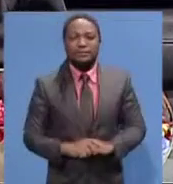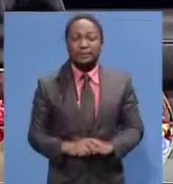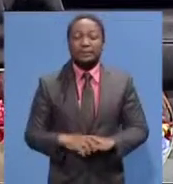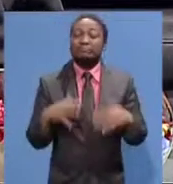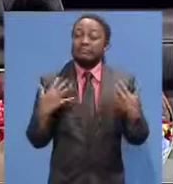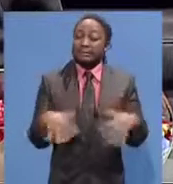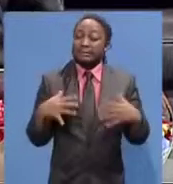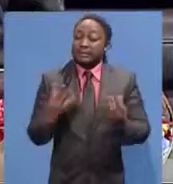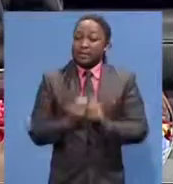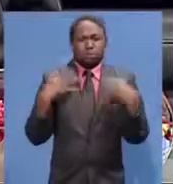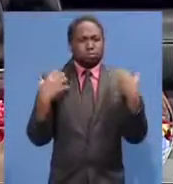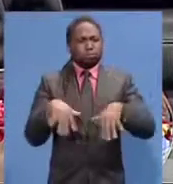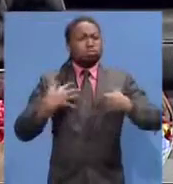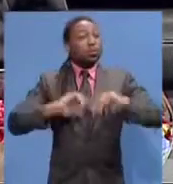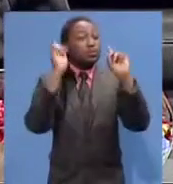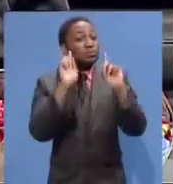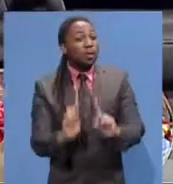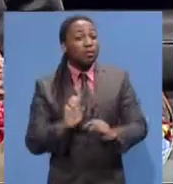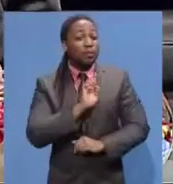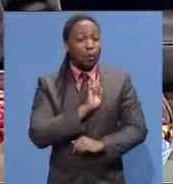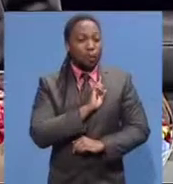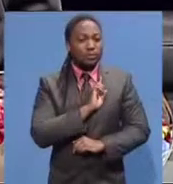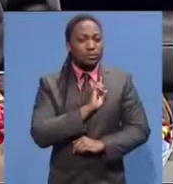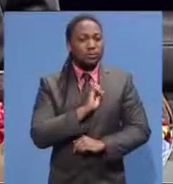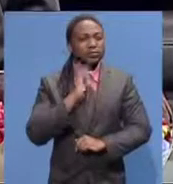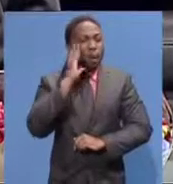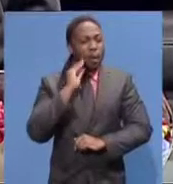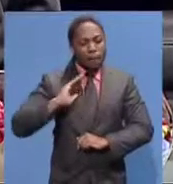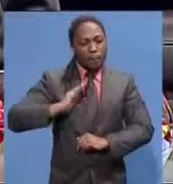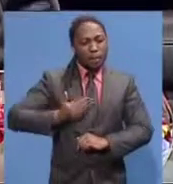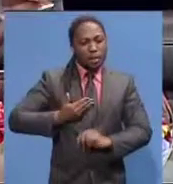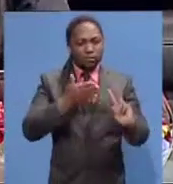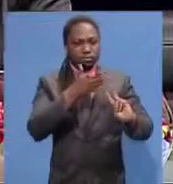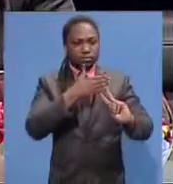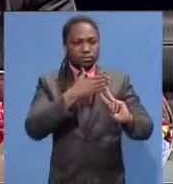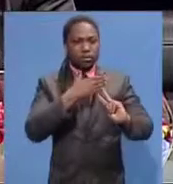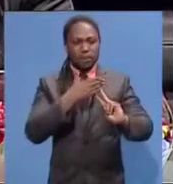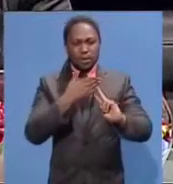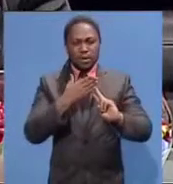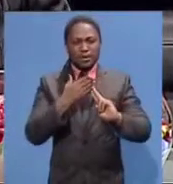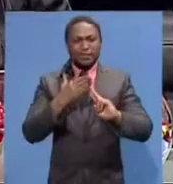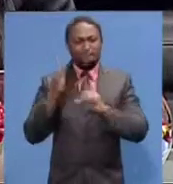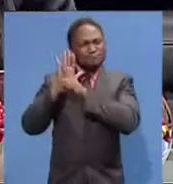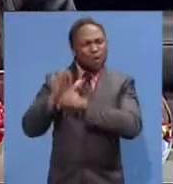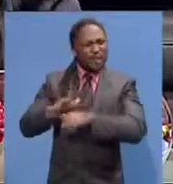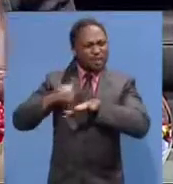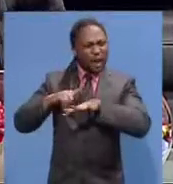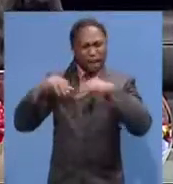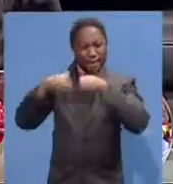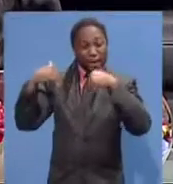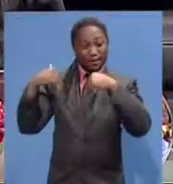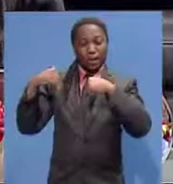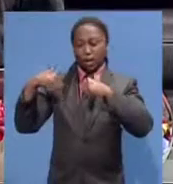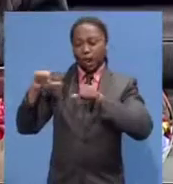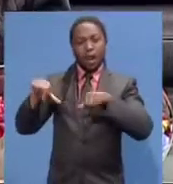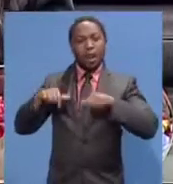also amazing and special about this is that ugogo lived through the apartheid regime, right? So she knows what it's